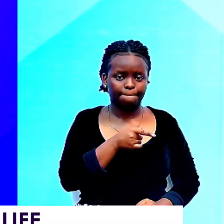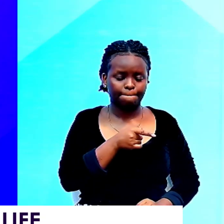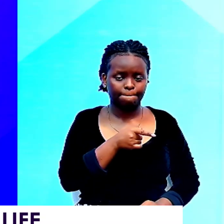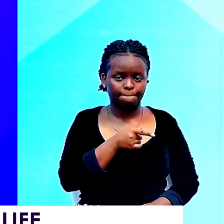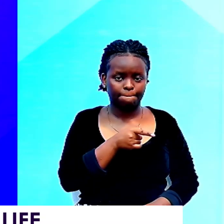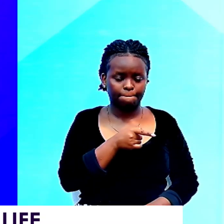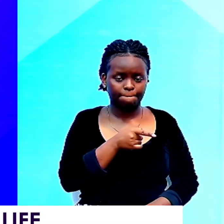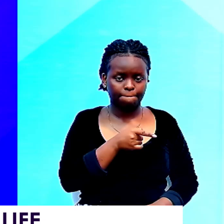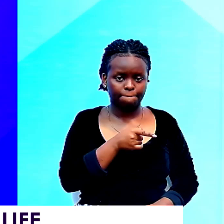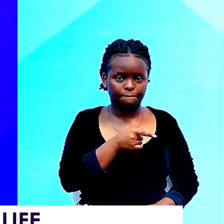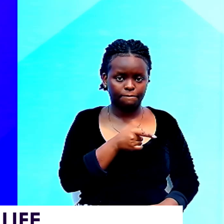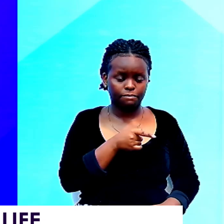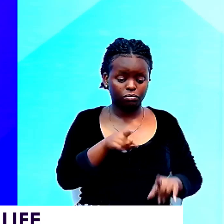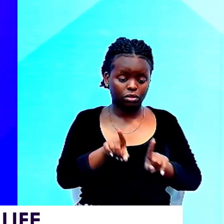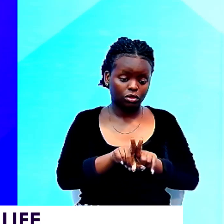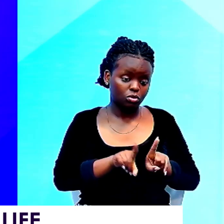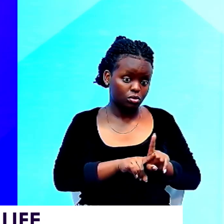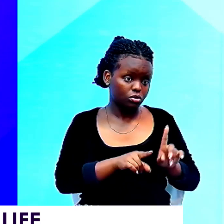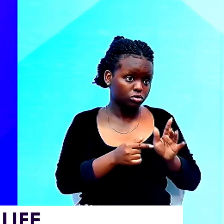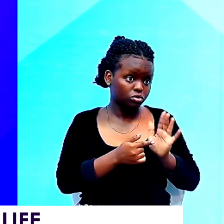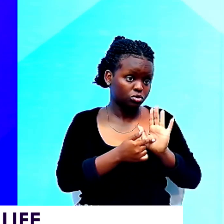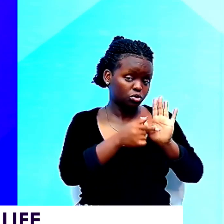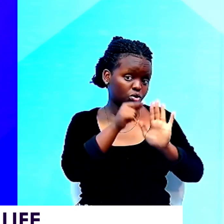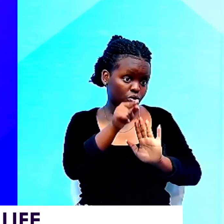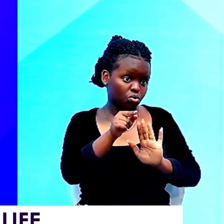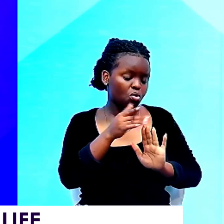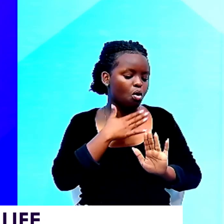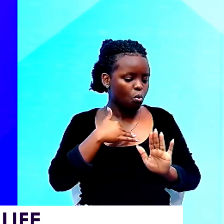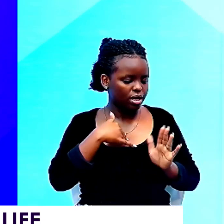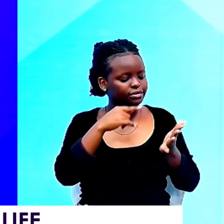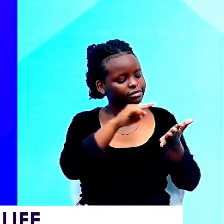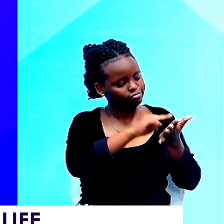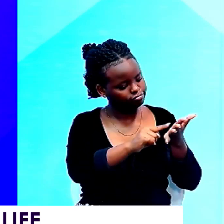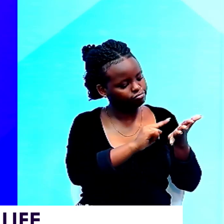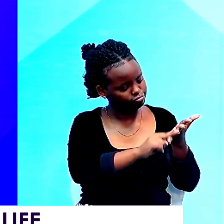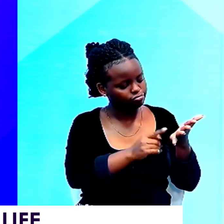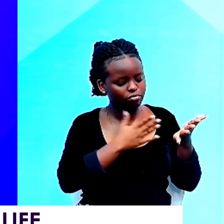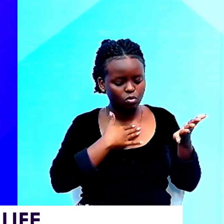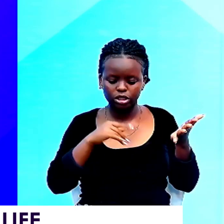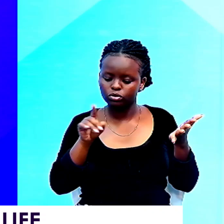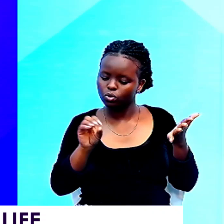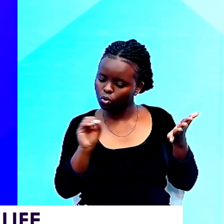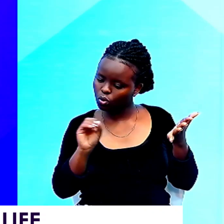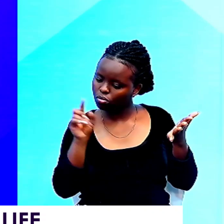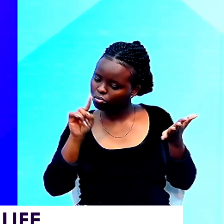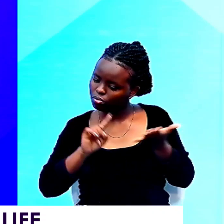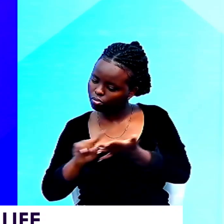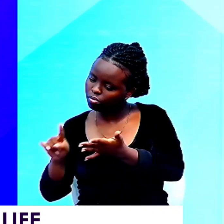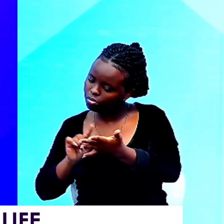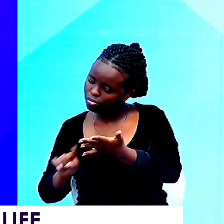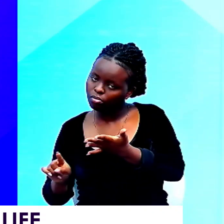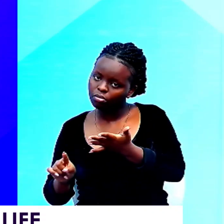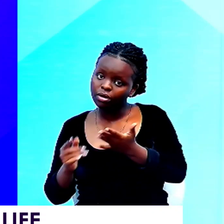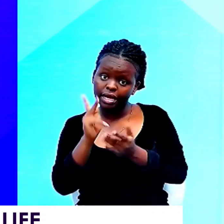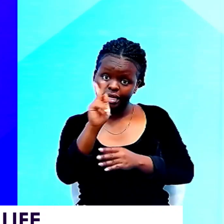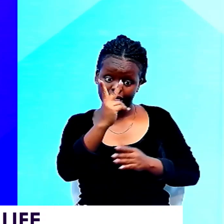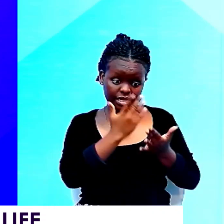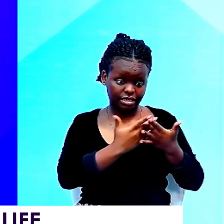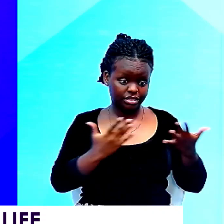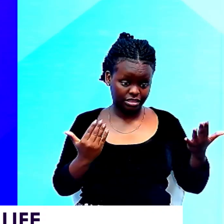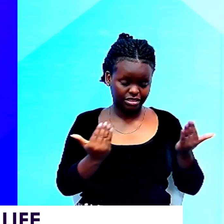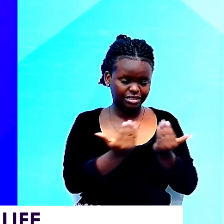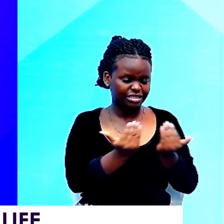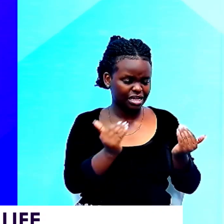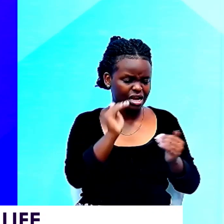also show you that this is what I want, this is what I do not want. So like a Kenyan child today, I think would